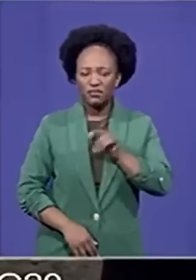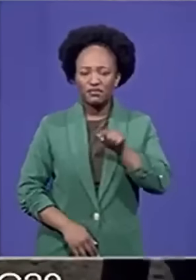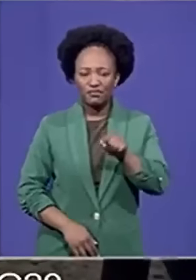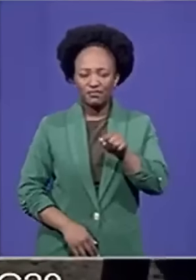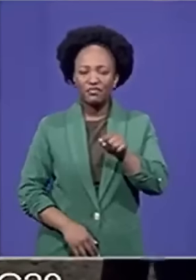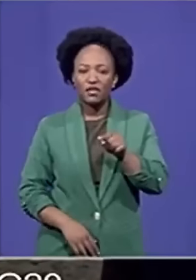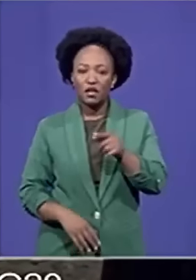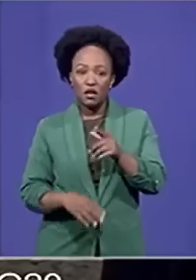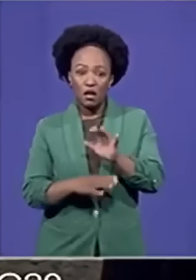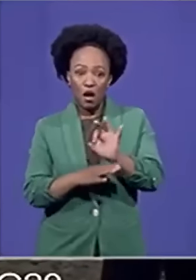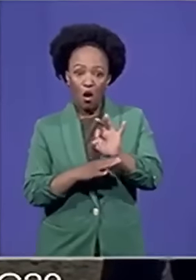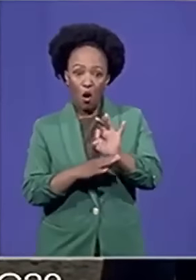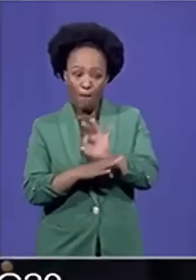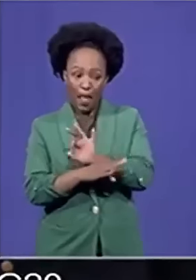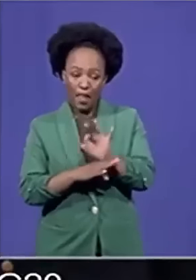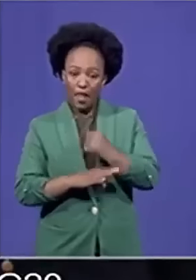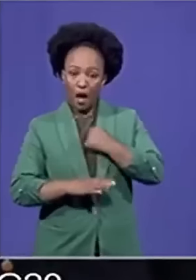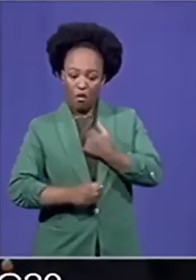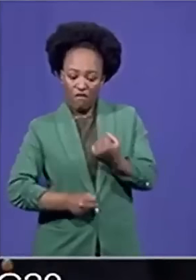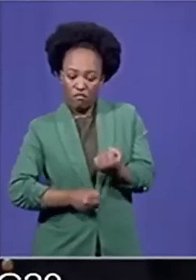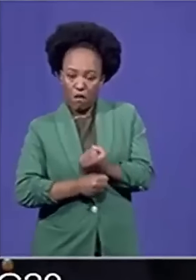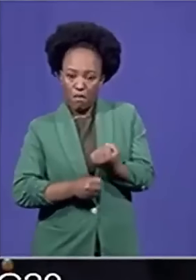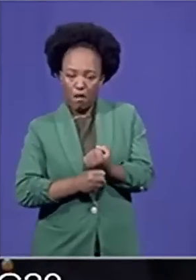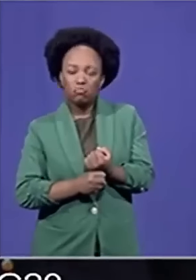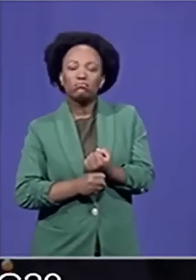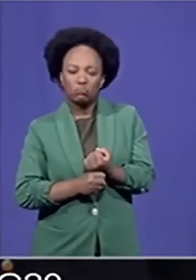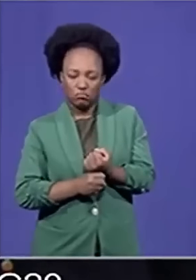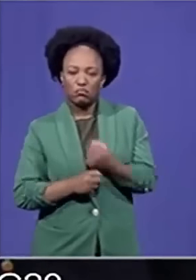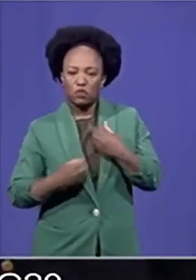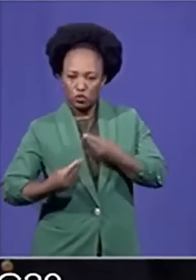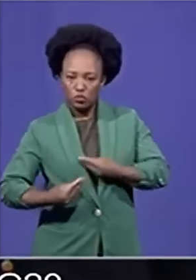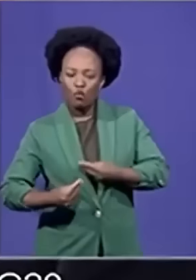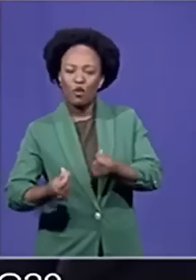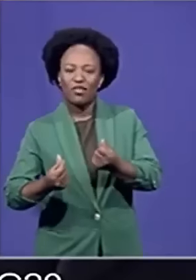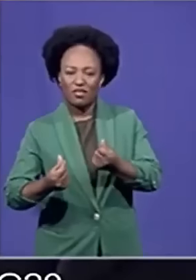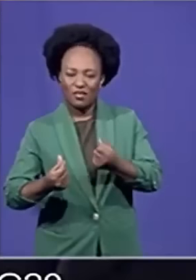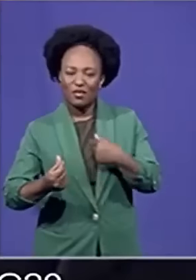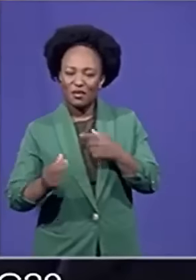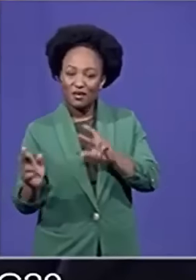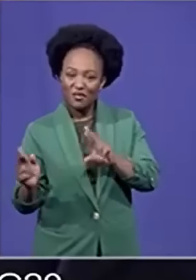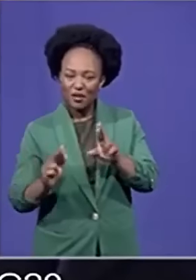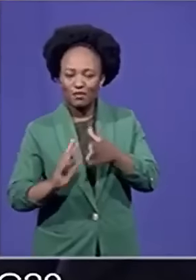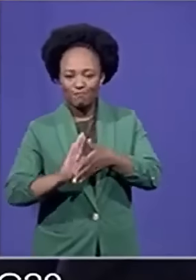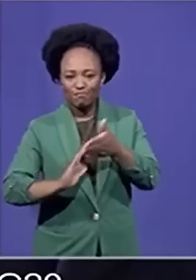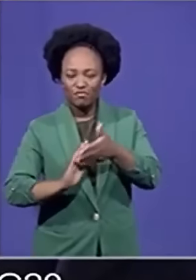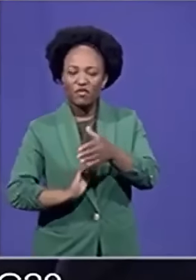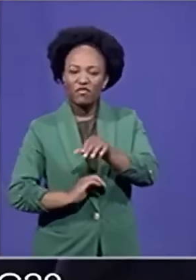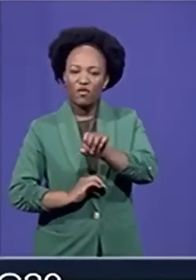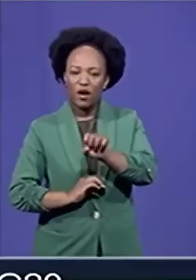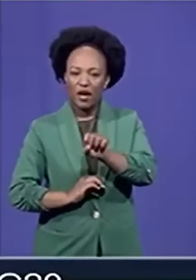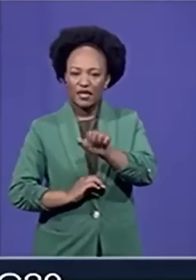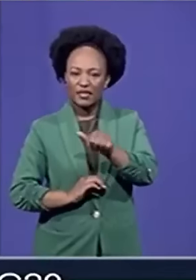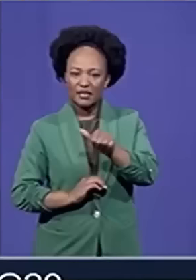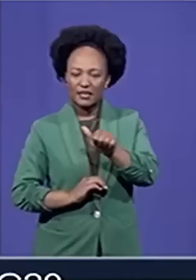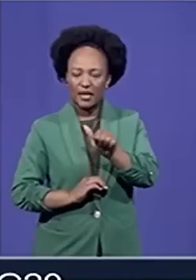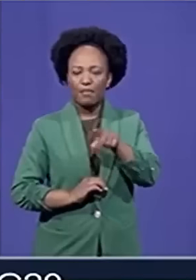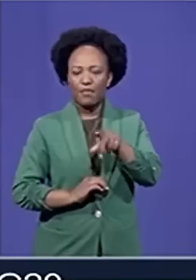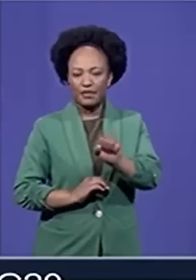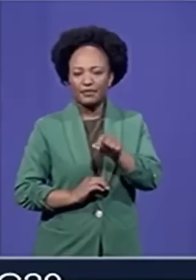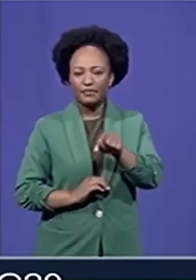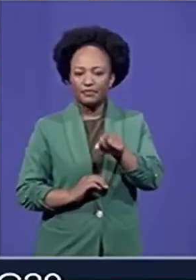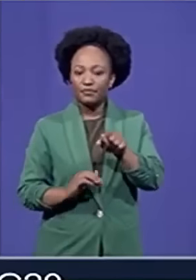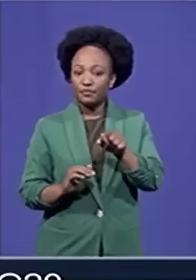Our operational plan is running smoothly and we are quite ready and prepared to Africa Borwa to ensure that